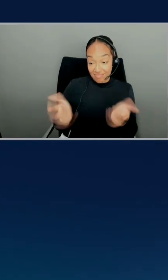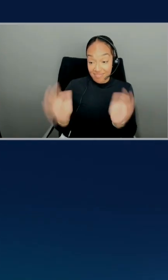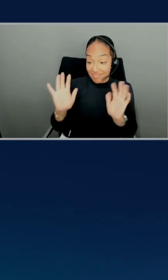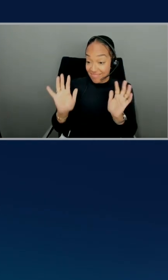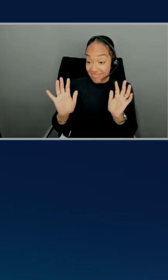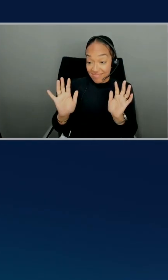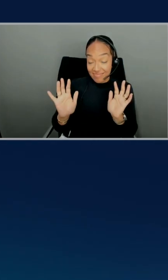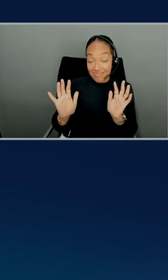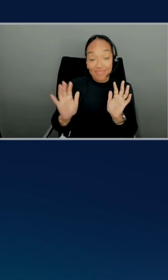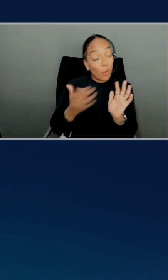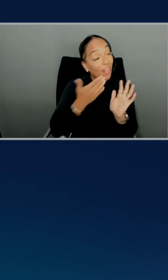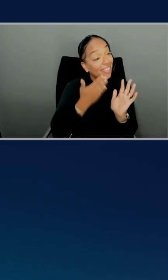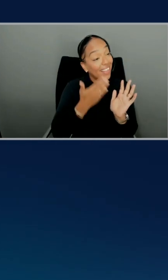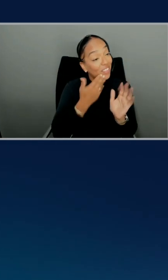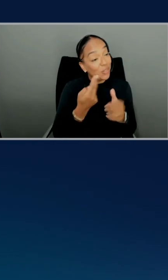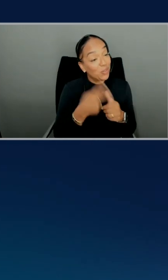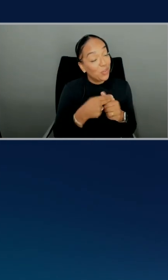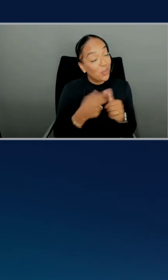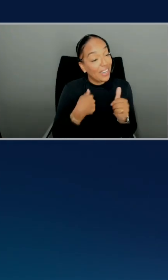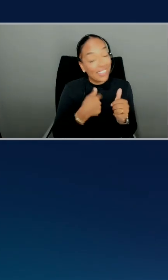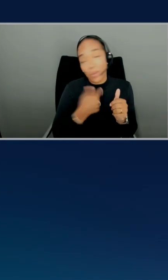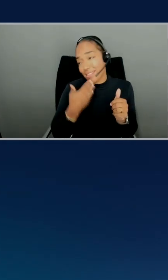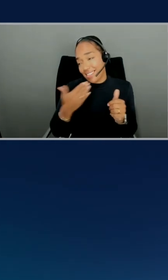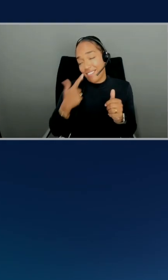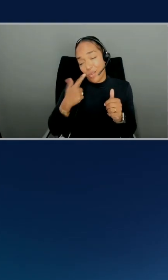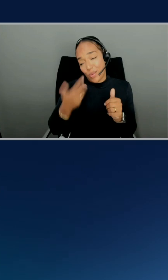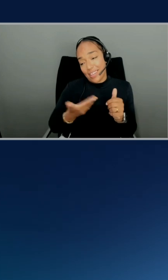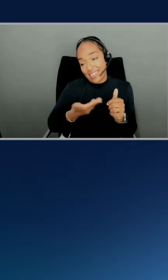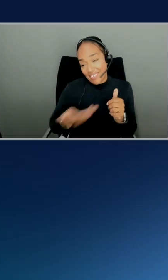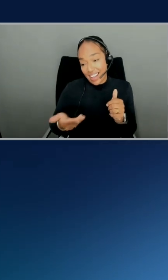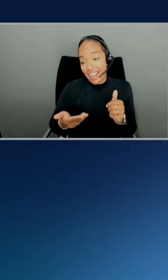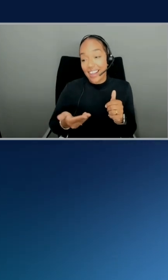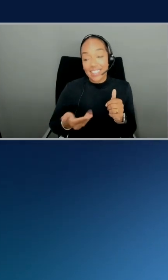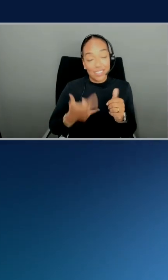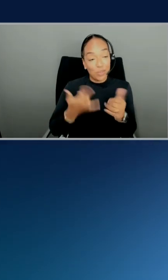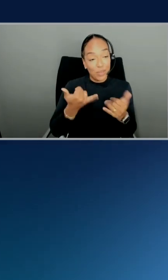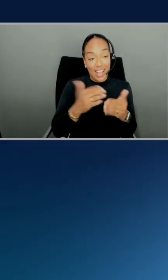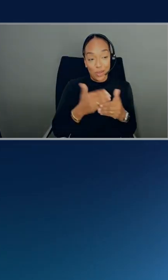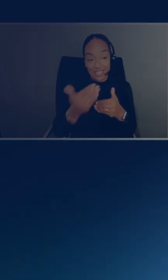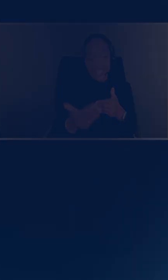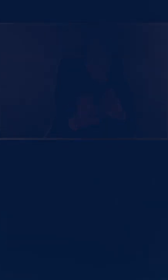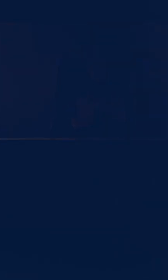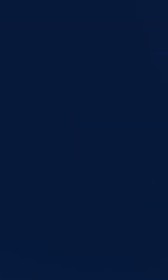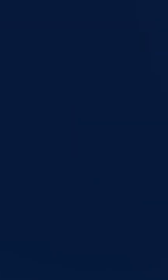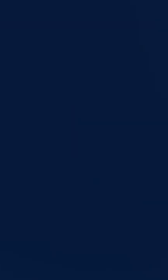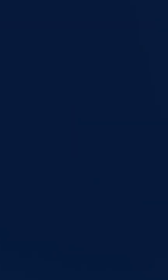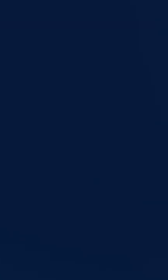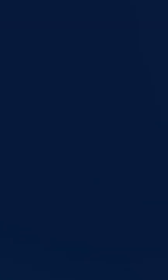so much for joining us, John. Well, thanks for the Unfortunately, invite. We gotta roll to the next segment. We'll be right back.